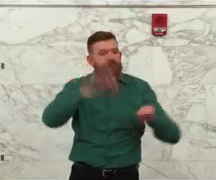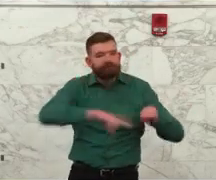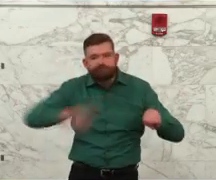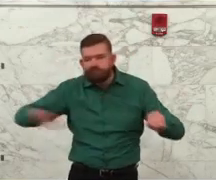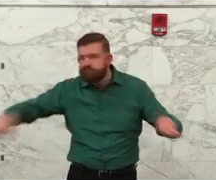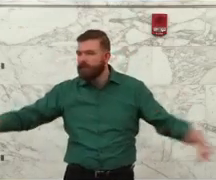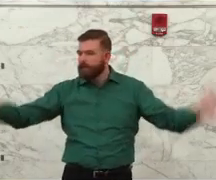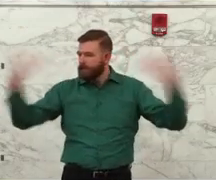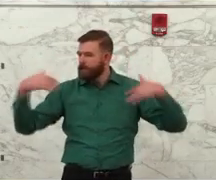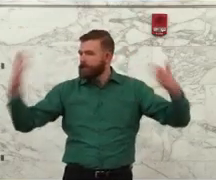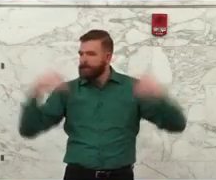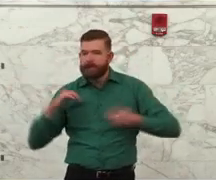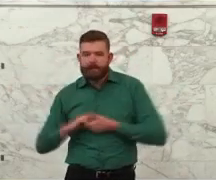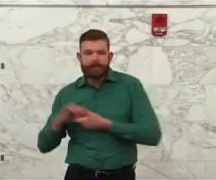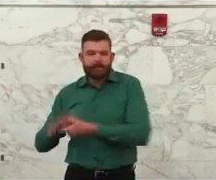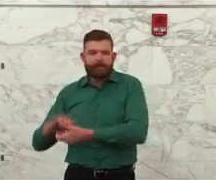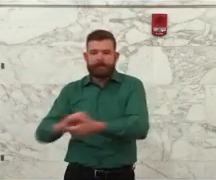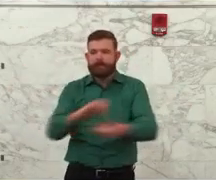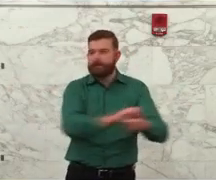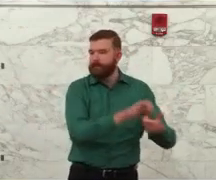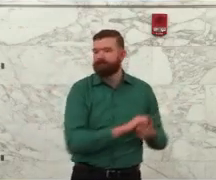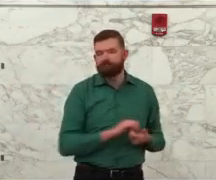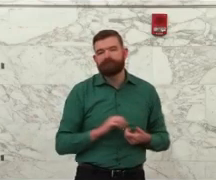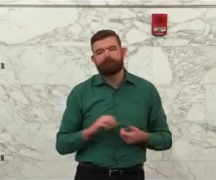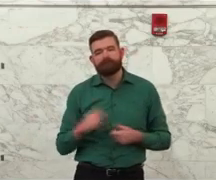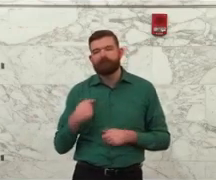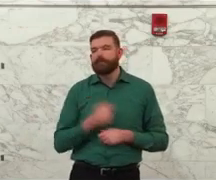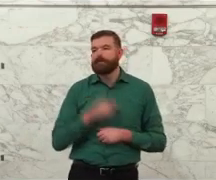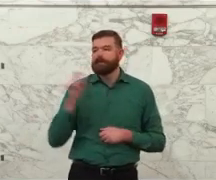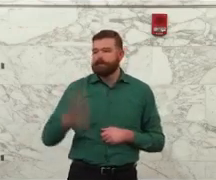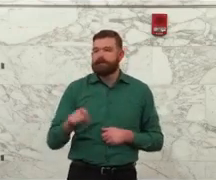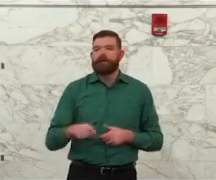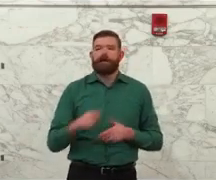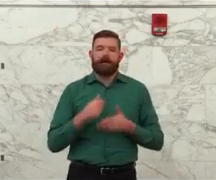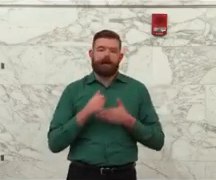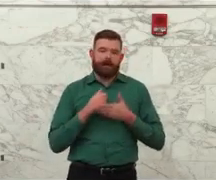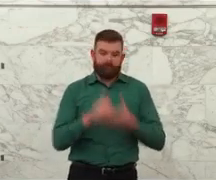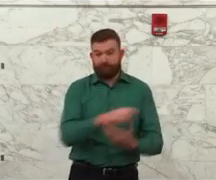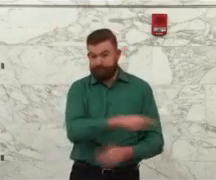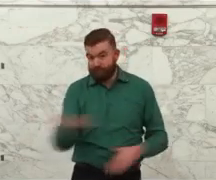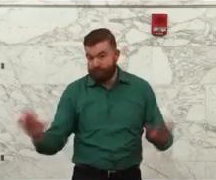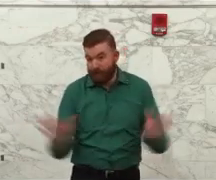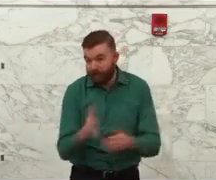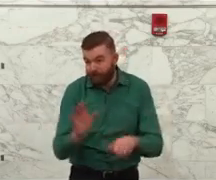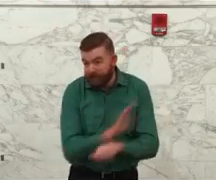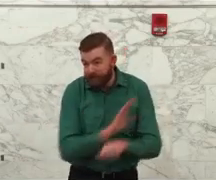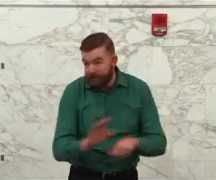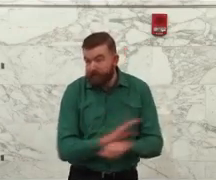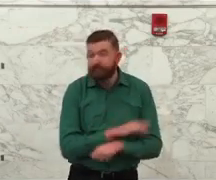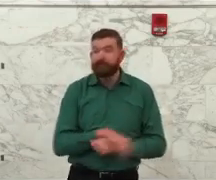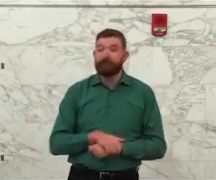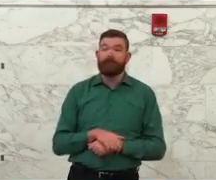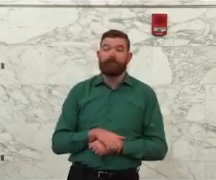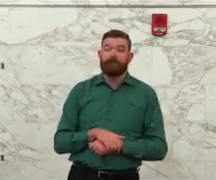that's only right. We need to be there for our small businesses, for our employees and working families. Again,